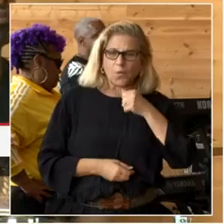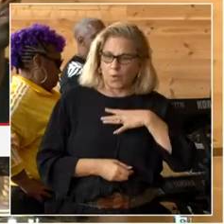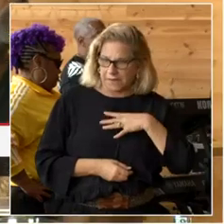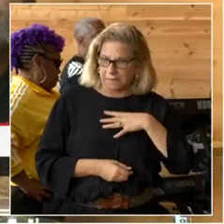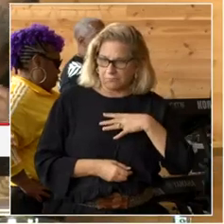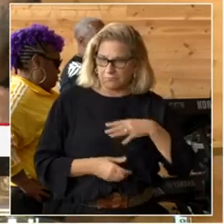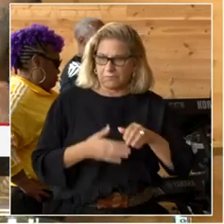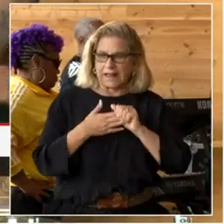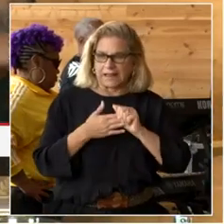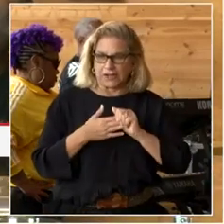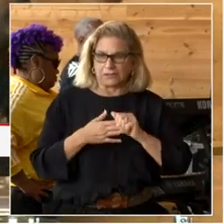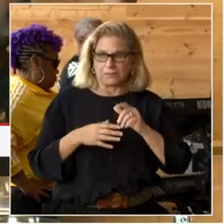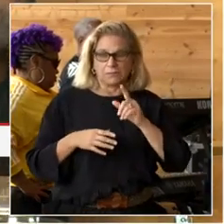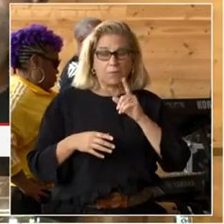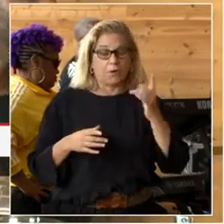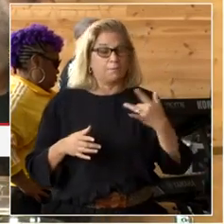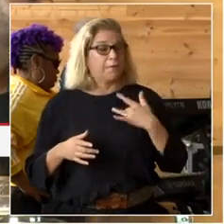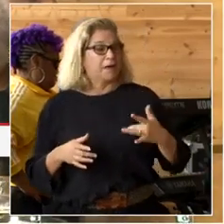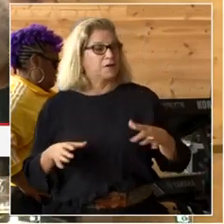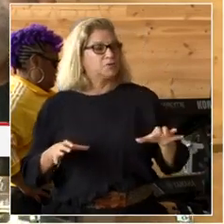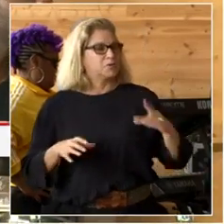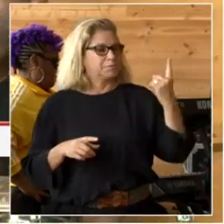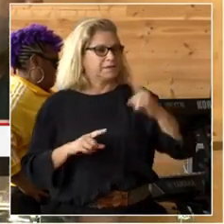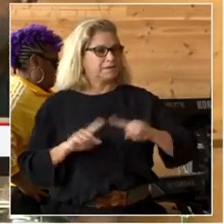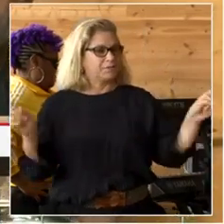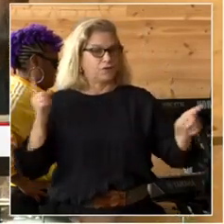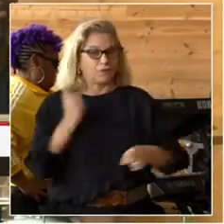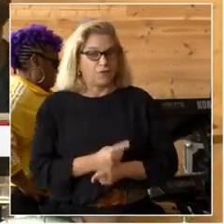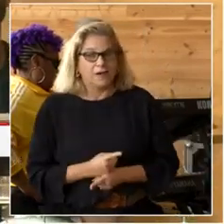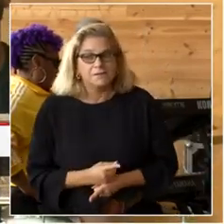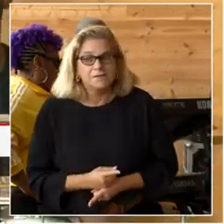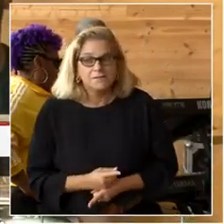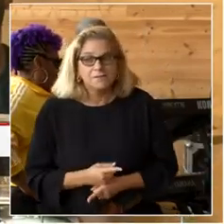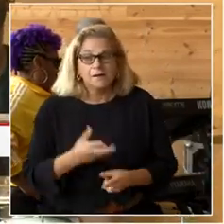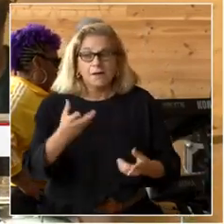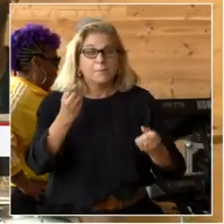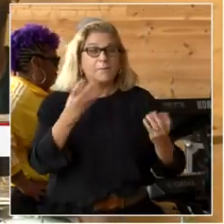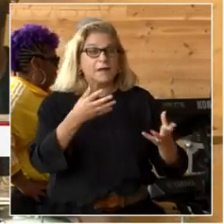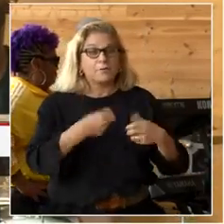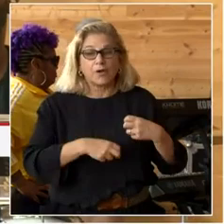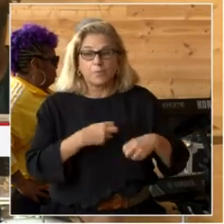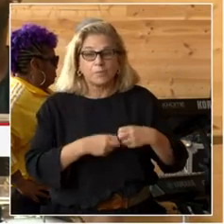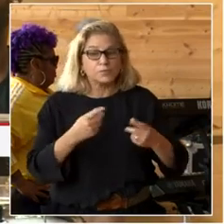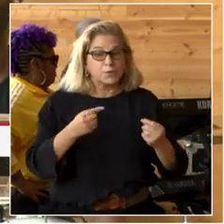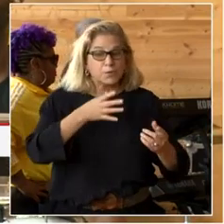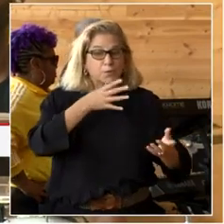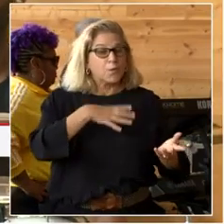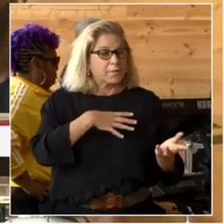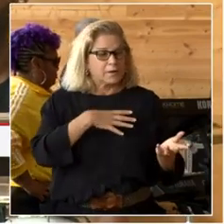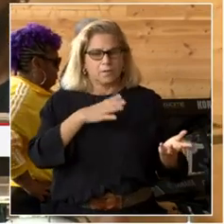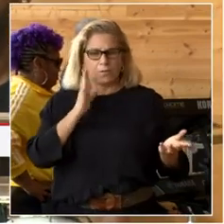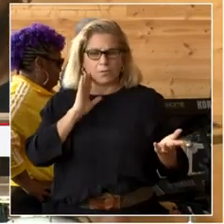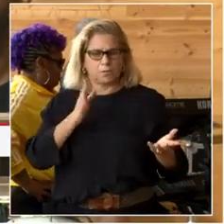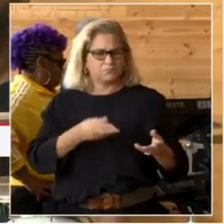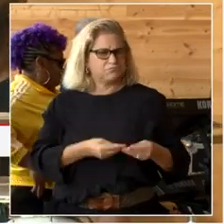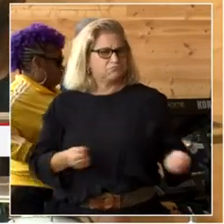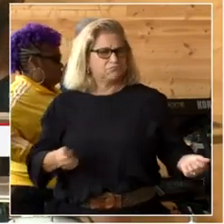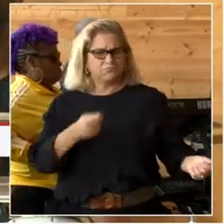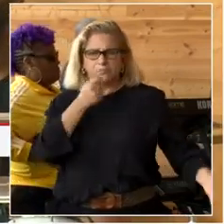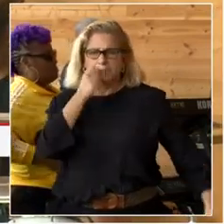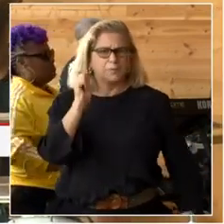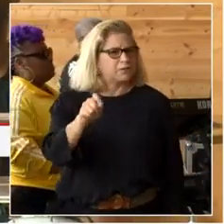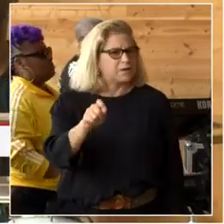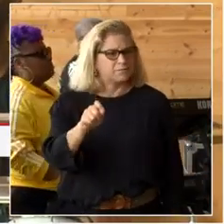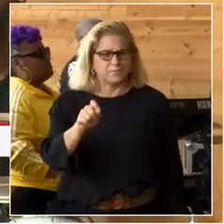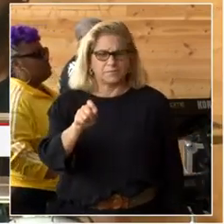right? If you have a problem, what do? You give it to a woman, period. And